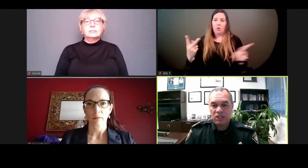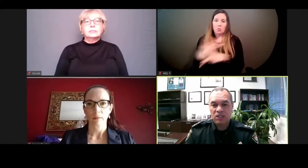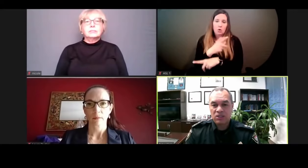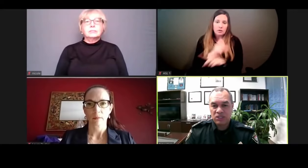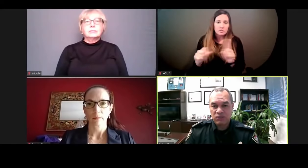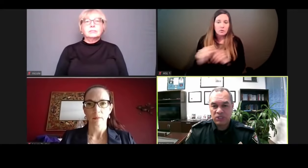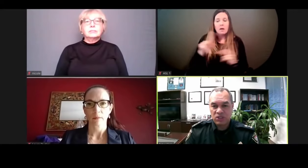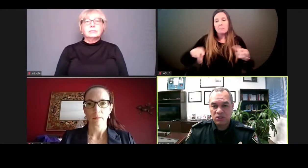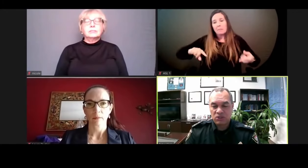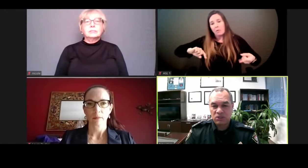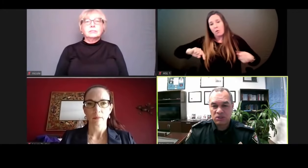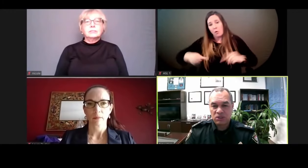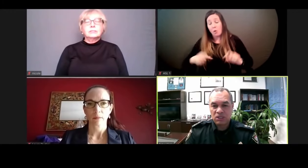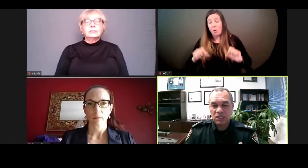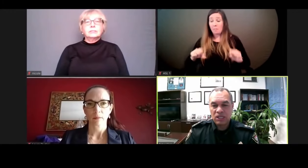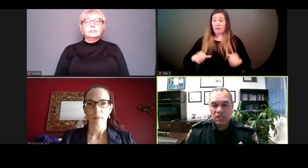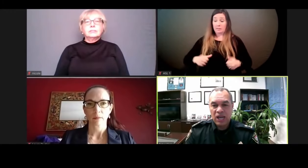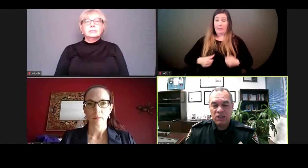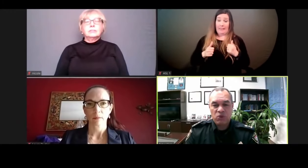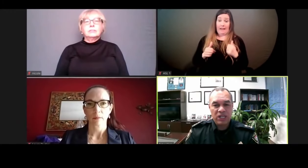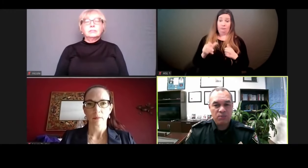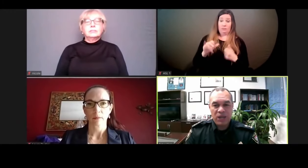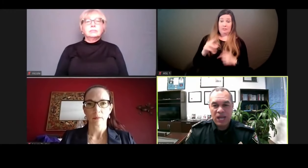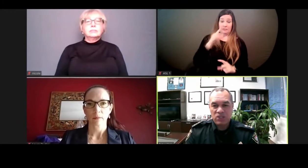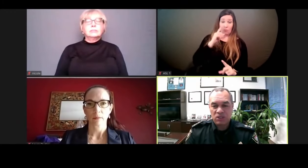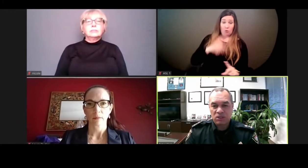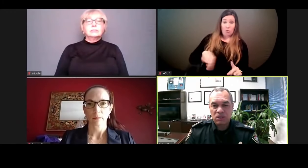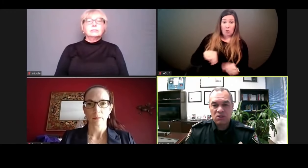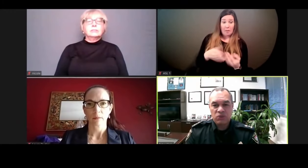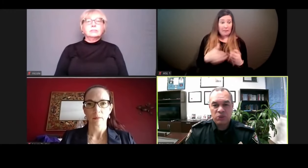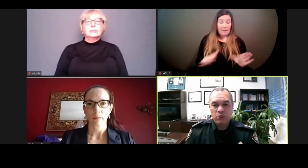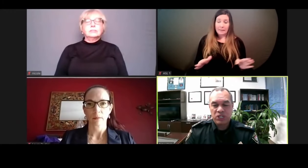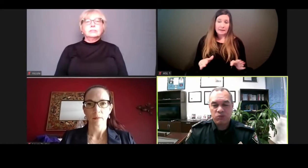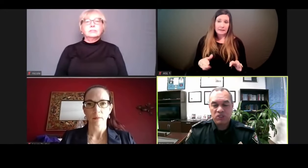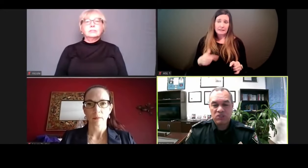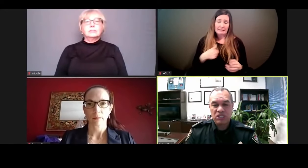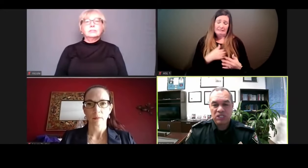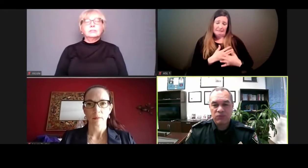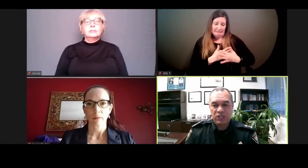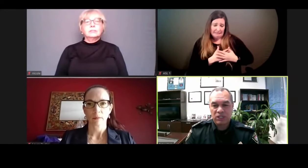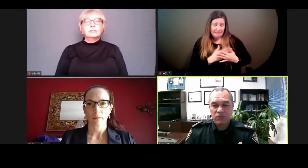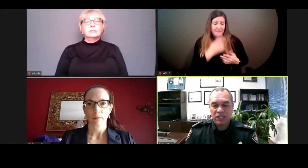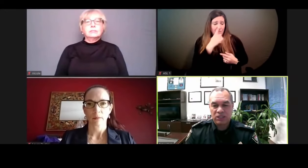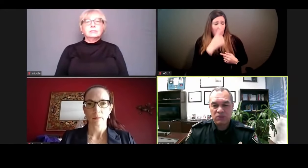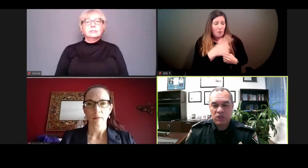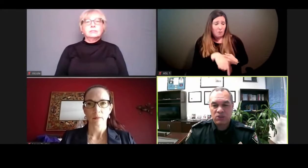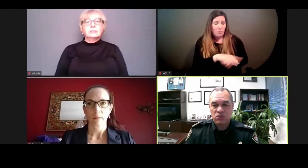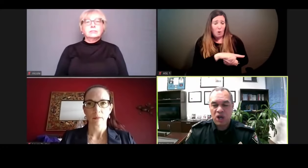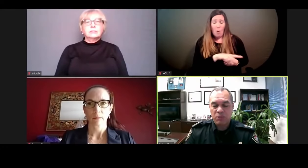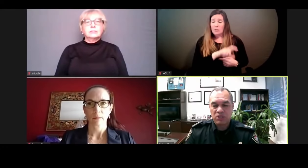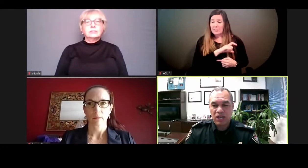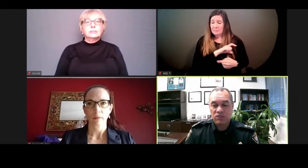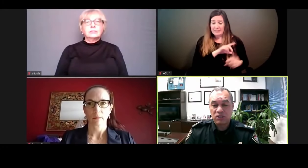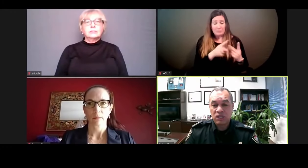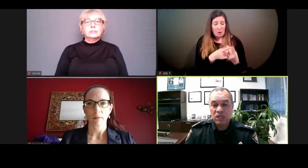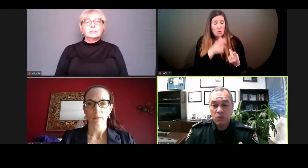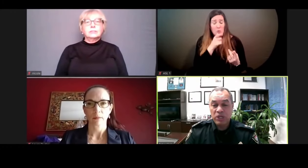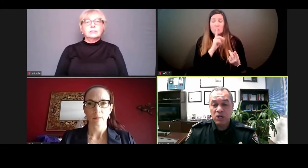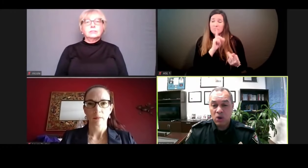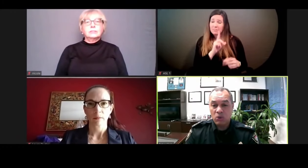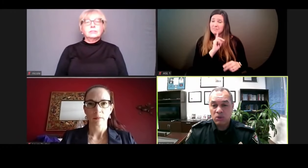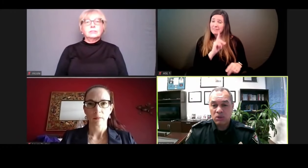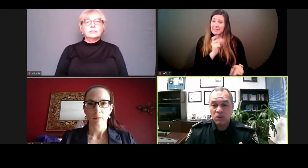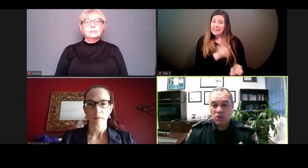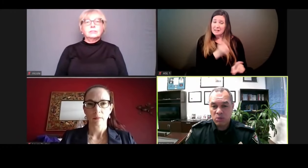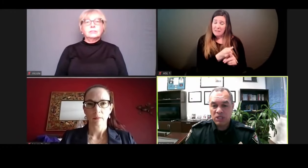life-threatening safety issues. I have great compassion for those that have been significantly affected, if not traumatized, and we